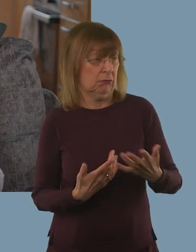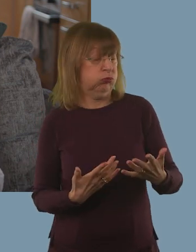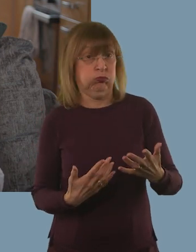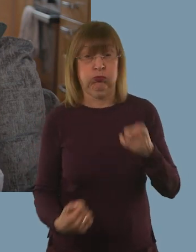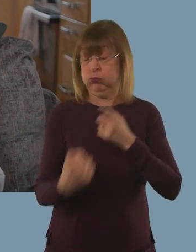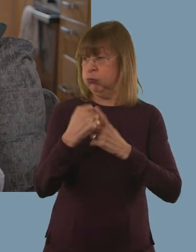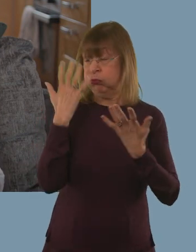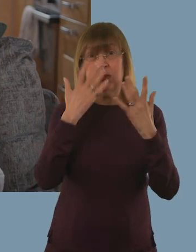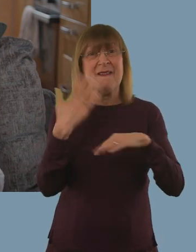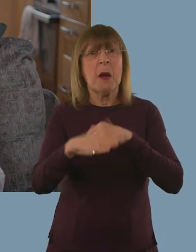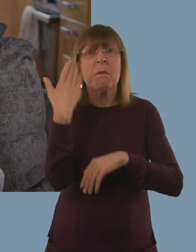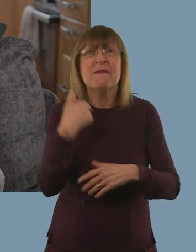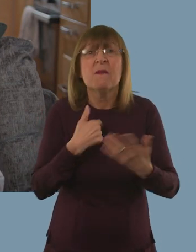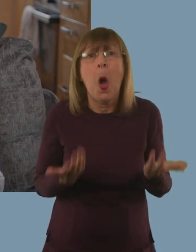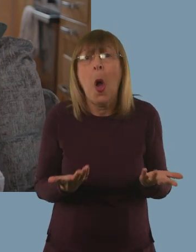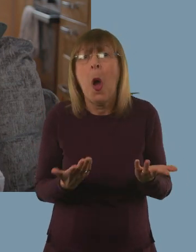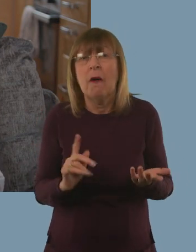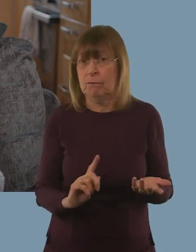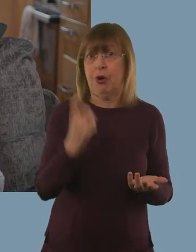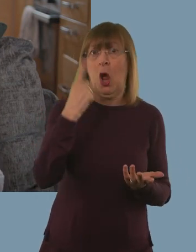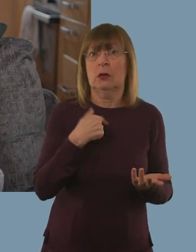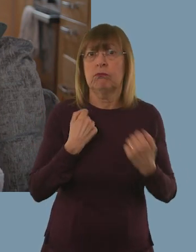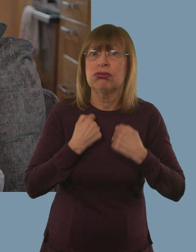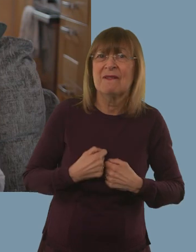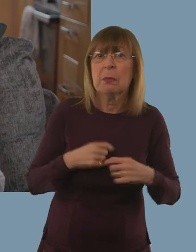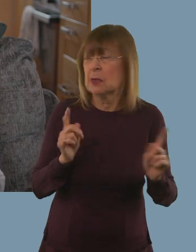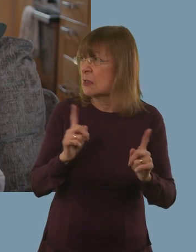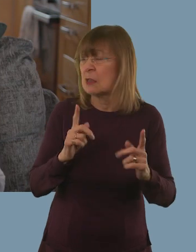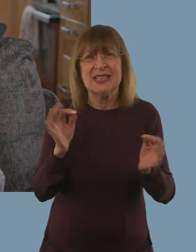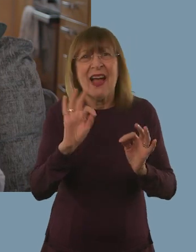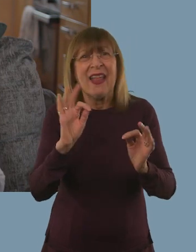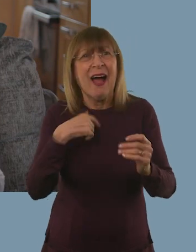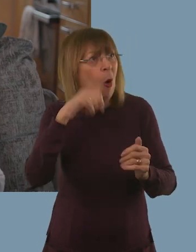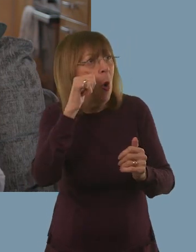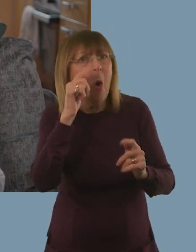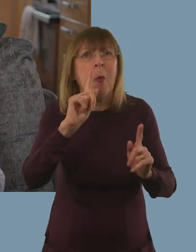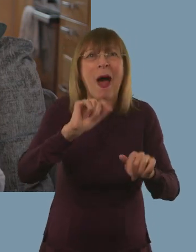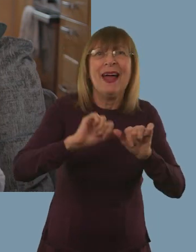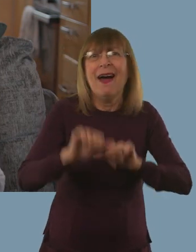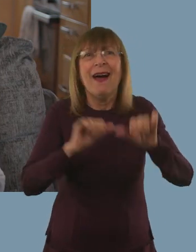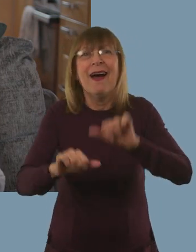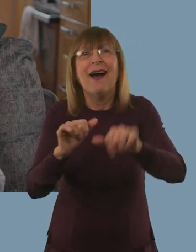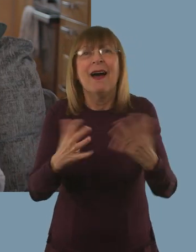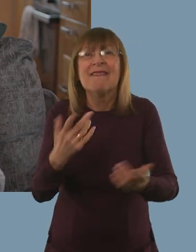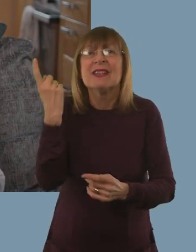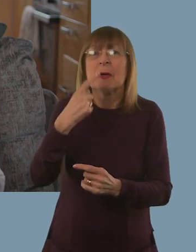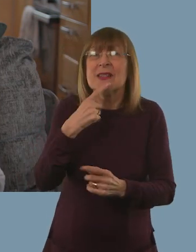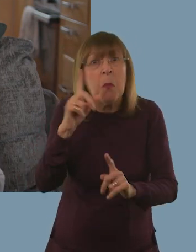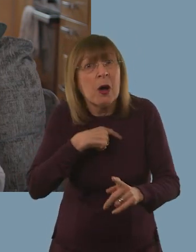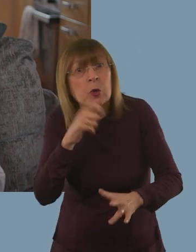and confusing. And if it's the first big bereavement you've had, there's no roadmap. So if someone says, what can I